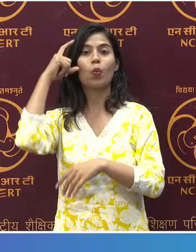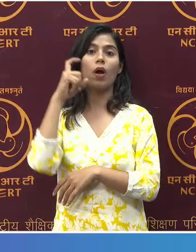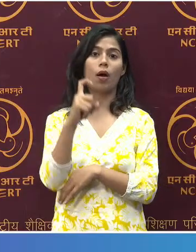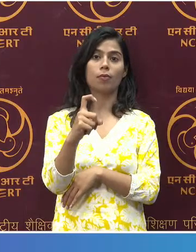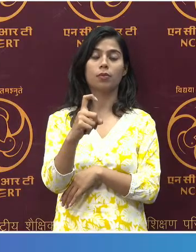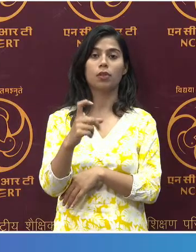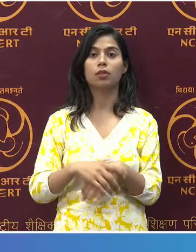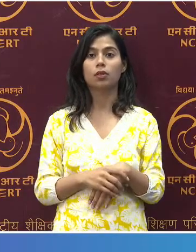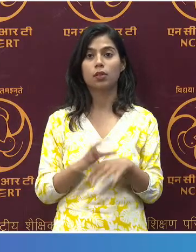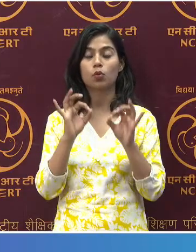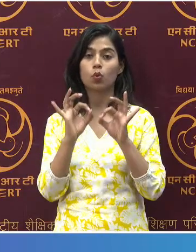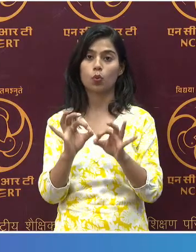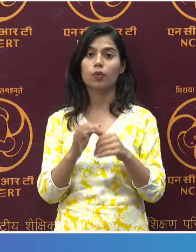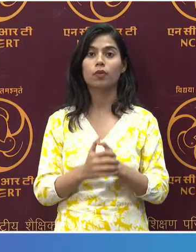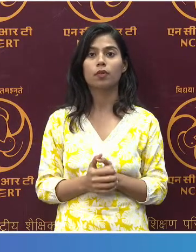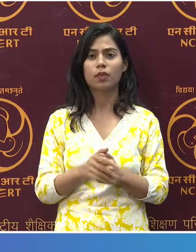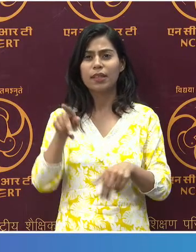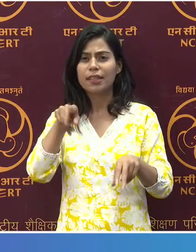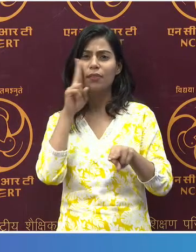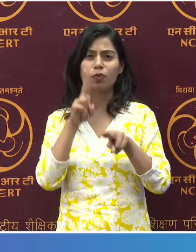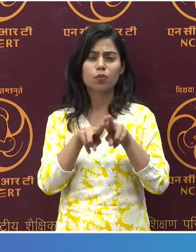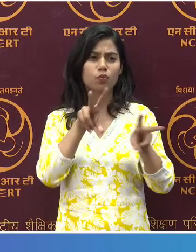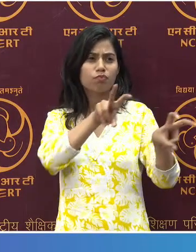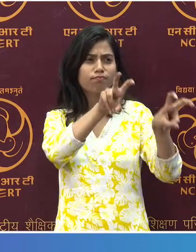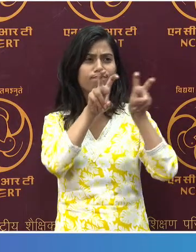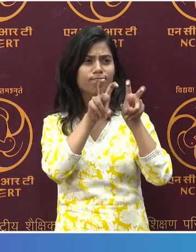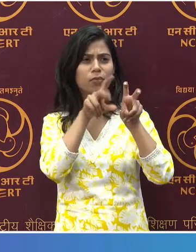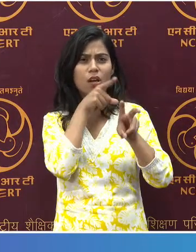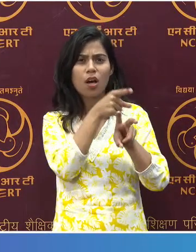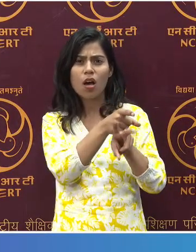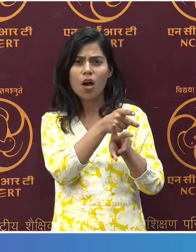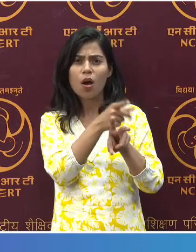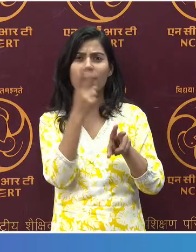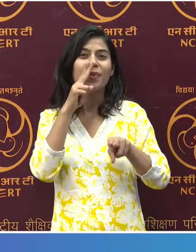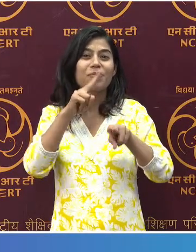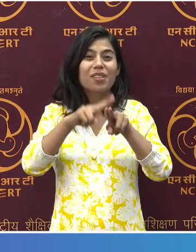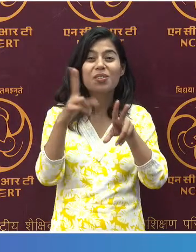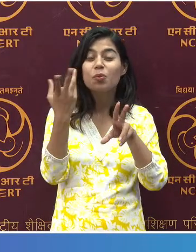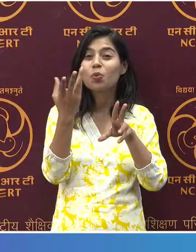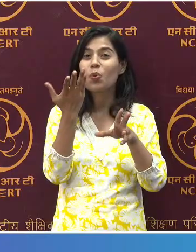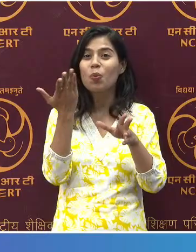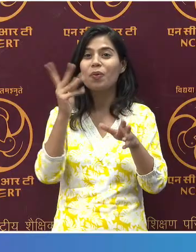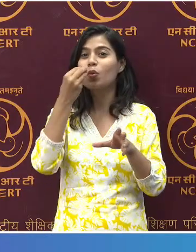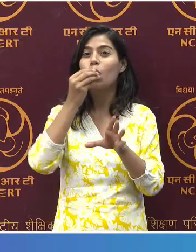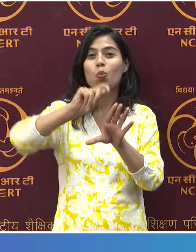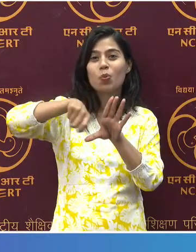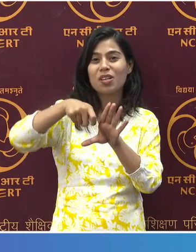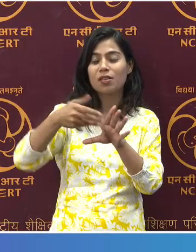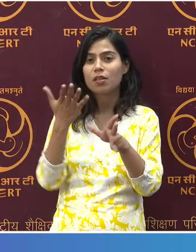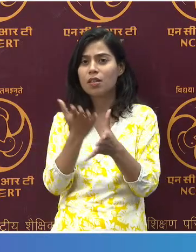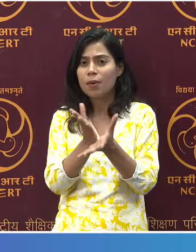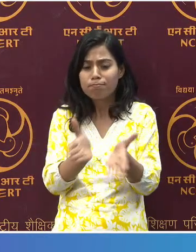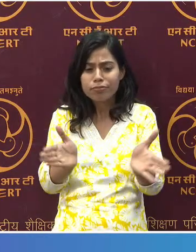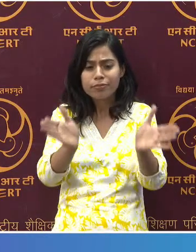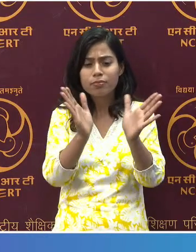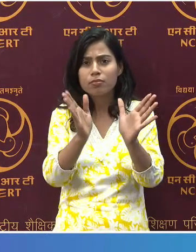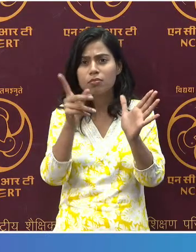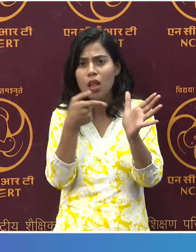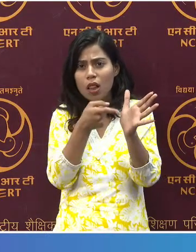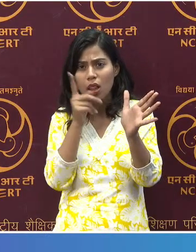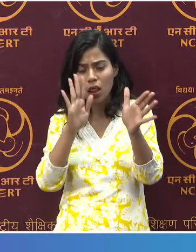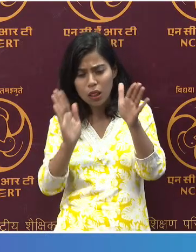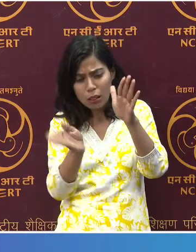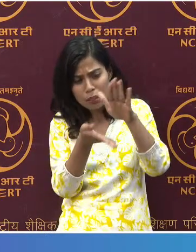flame. If you observe the bottom of cooking vessels getting blackened, it means